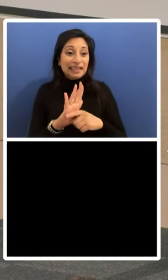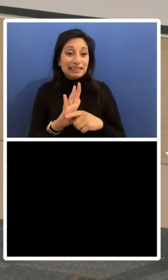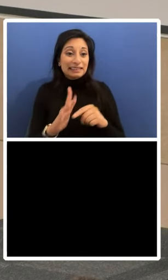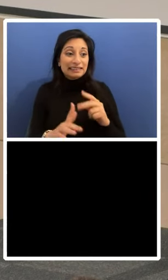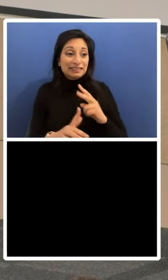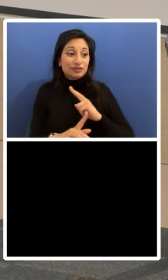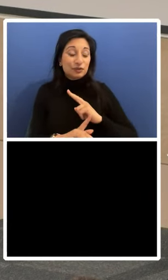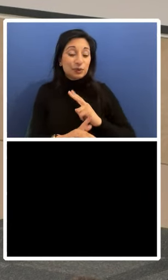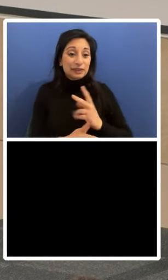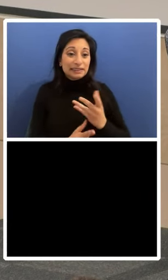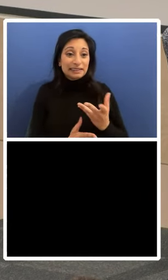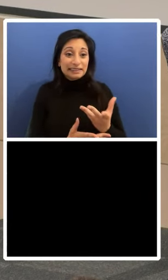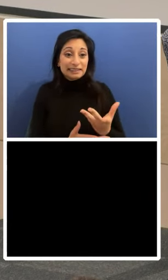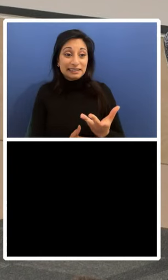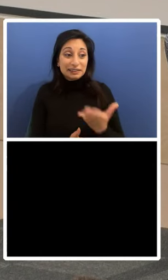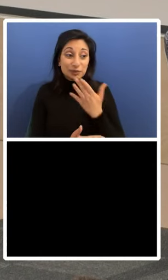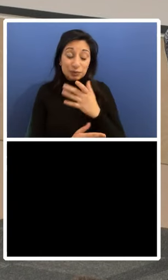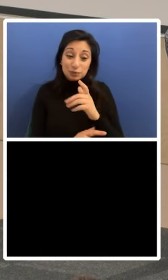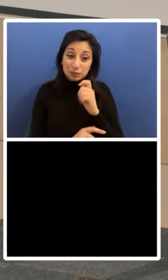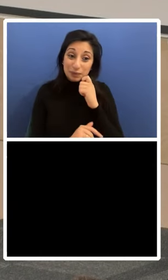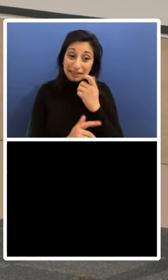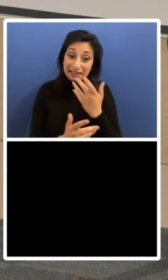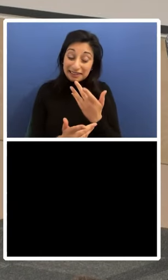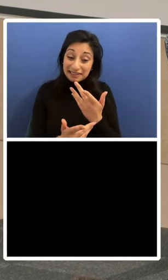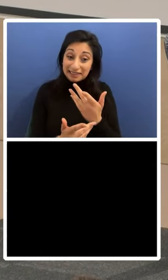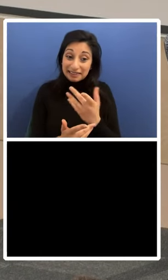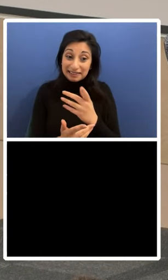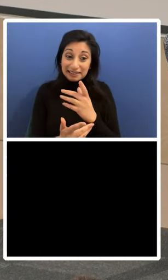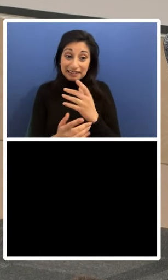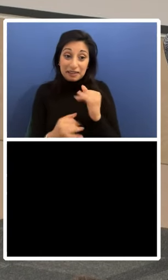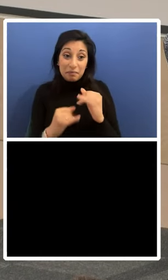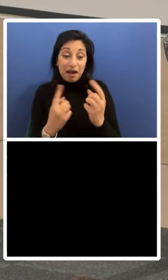alternative possibilities, and really bad things can happen here. And